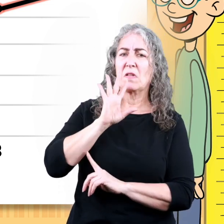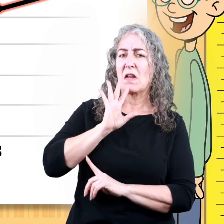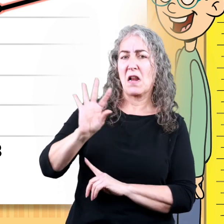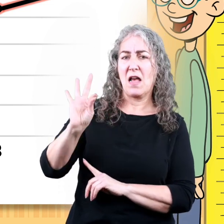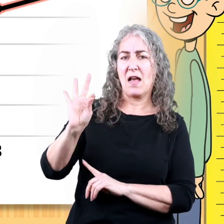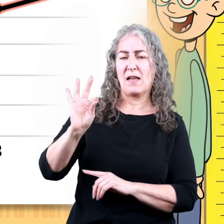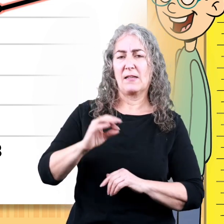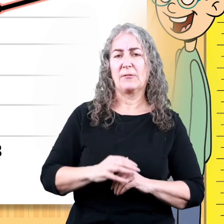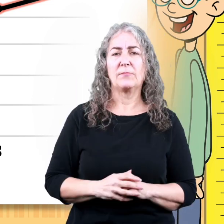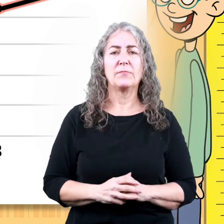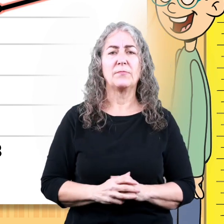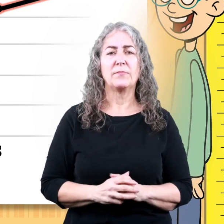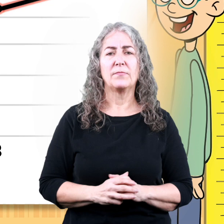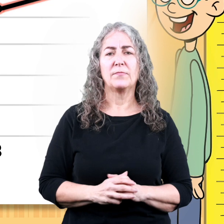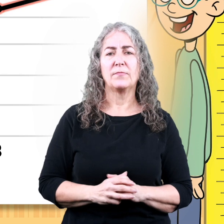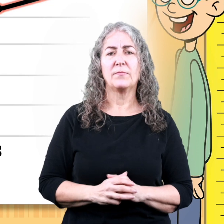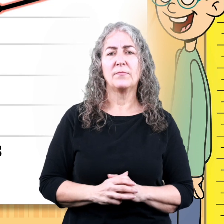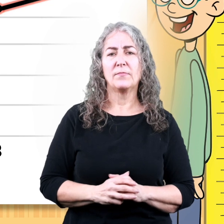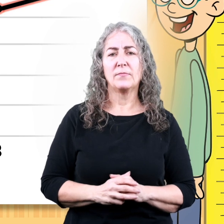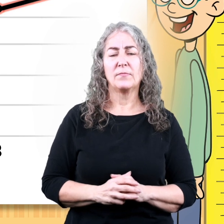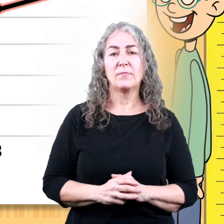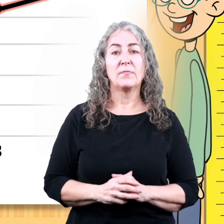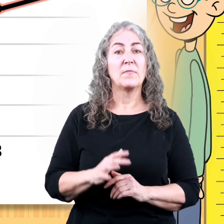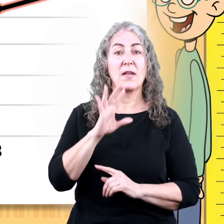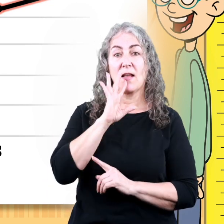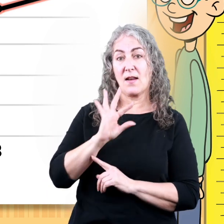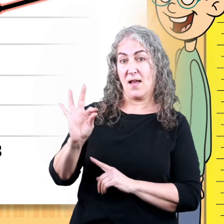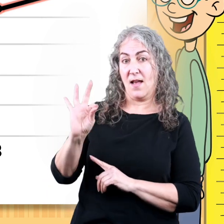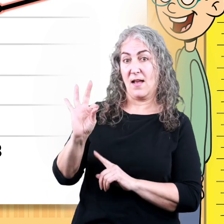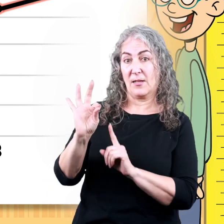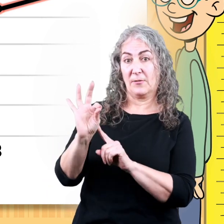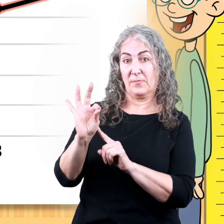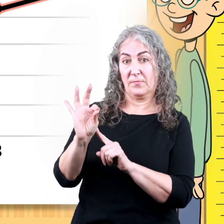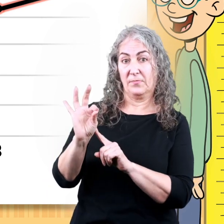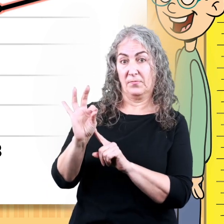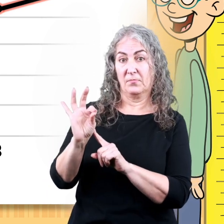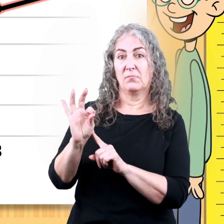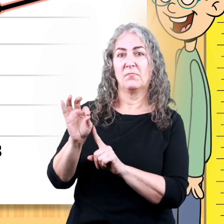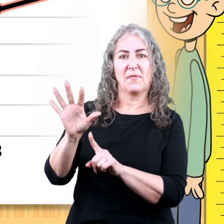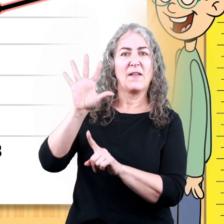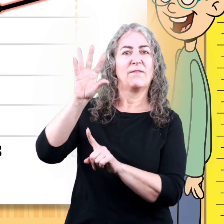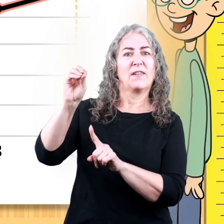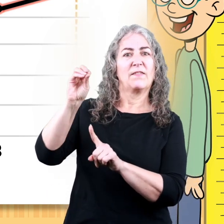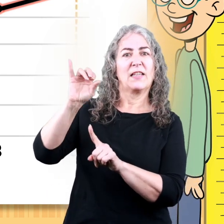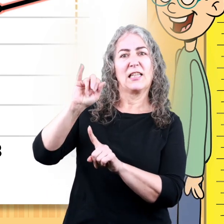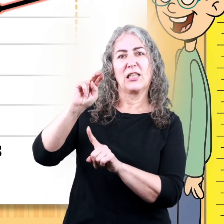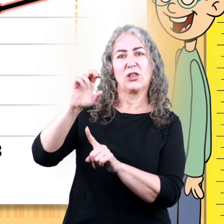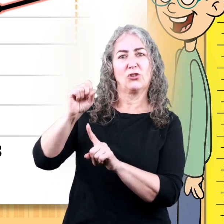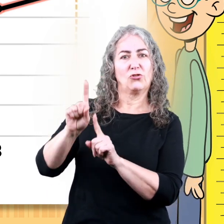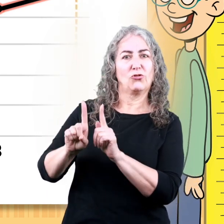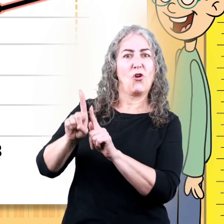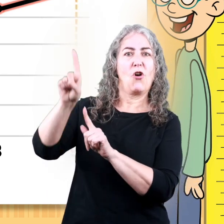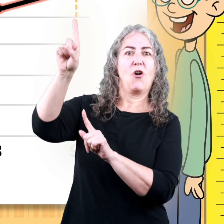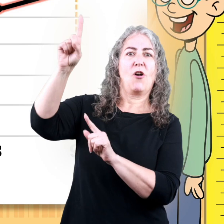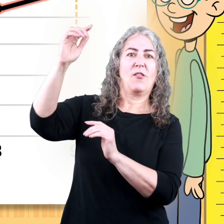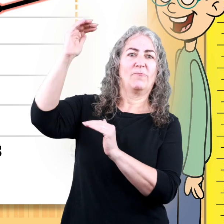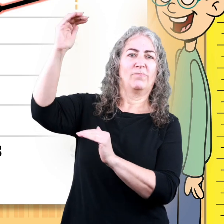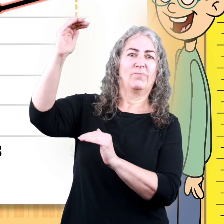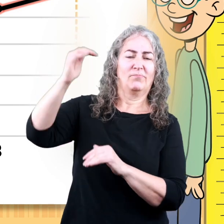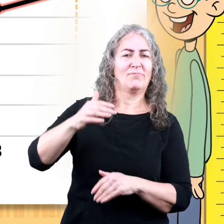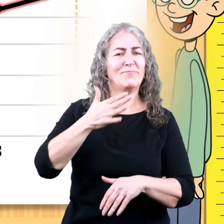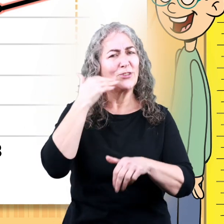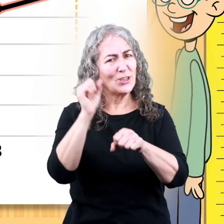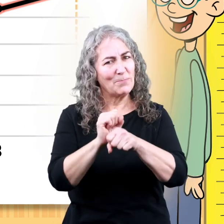was when he was 9 years old. At age 9, Noah was 50 inches tall.